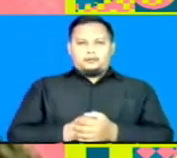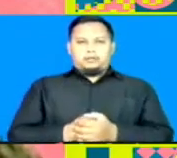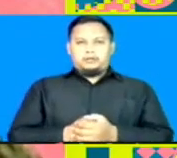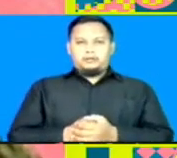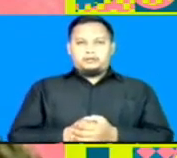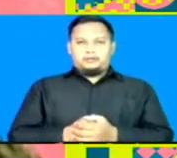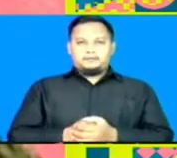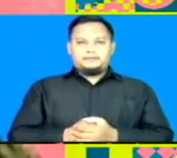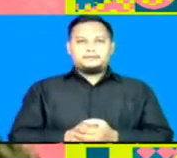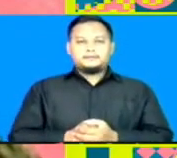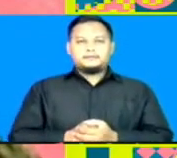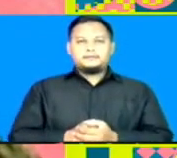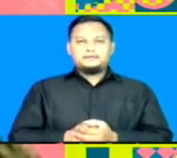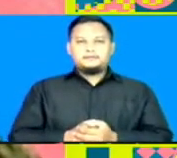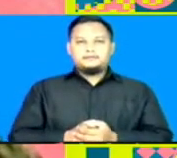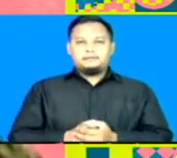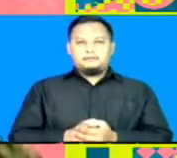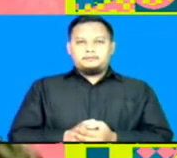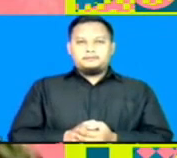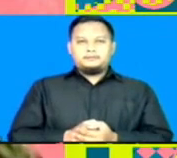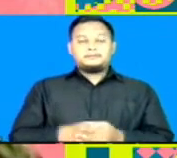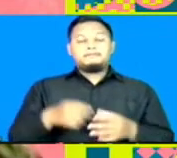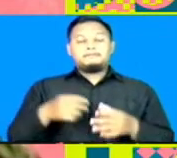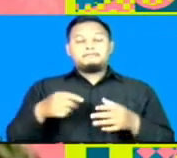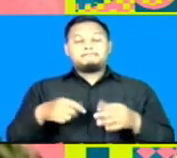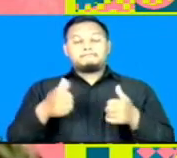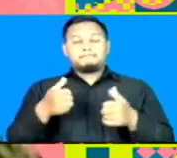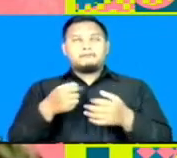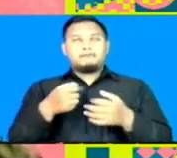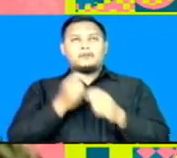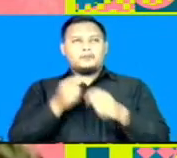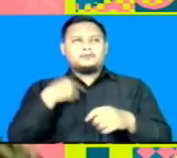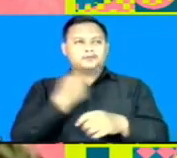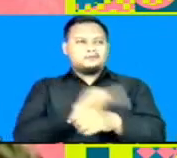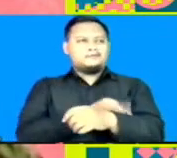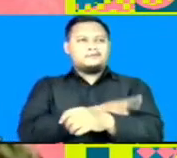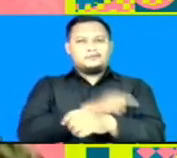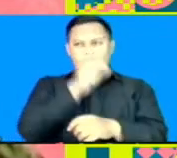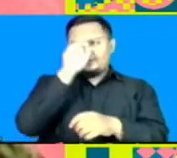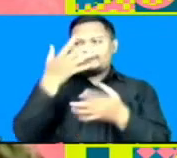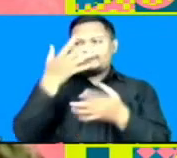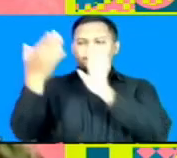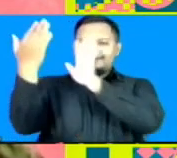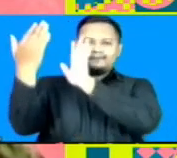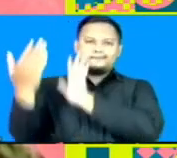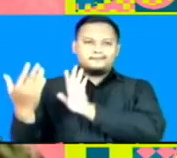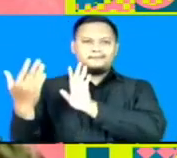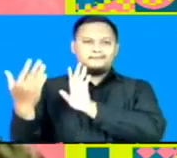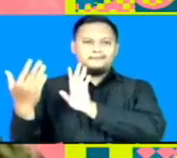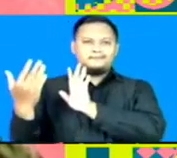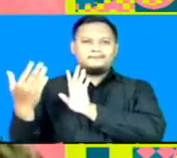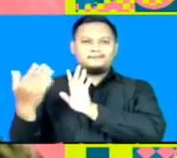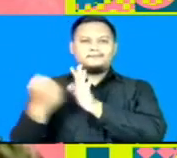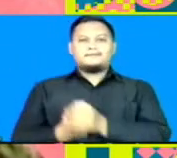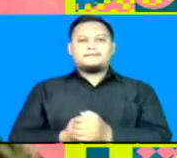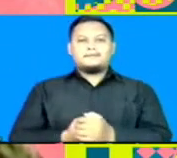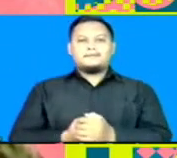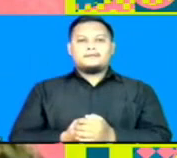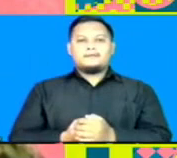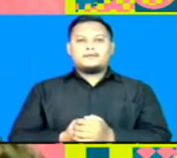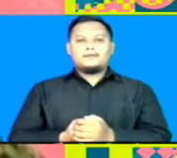to monitor and reflect on the current progress of our work to better plan the way forward in achieving sustainable